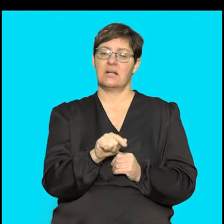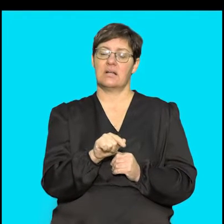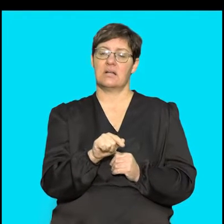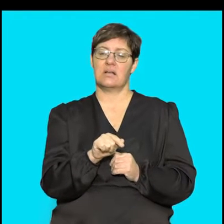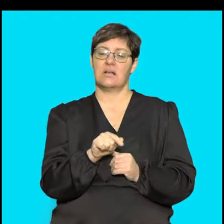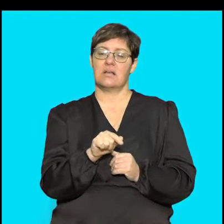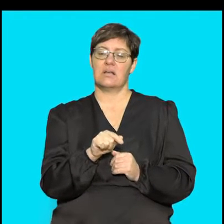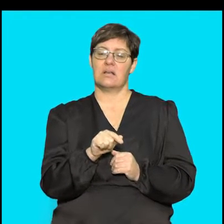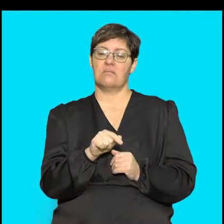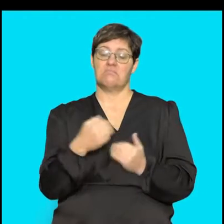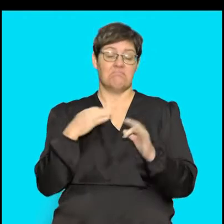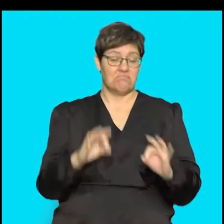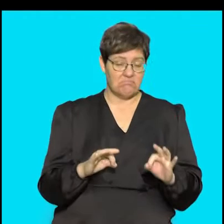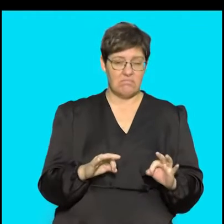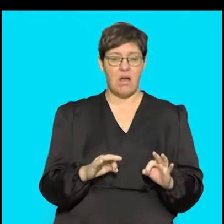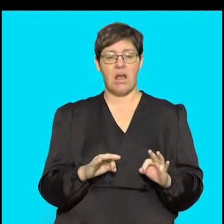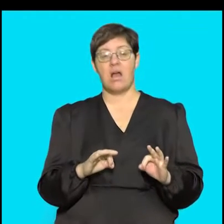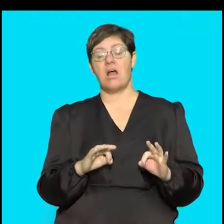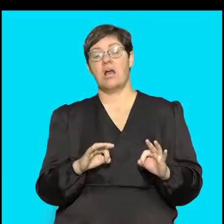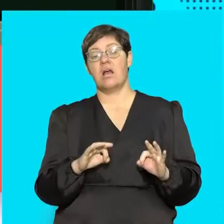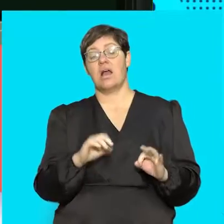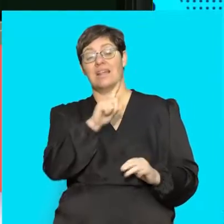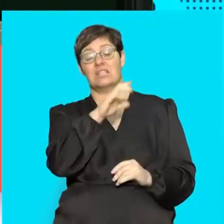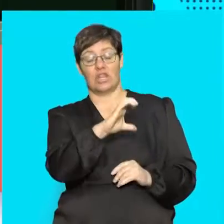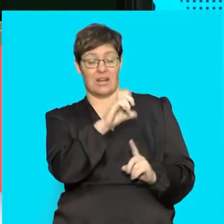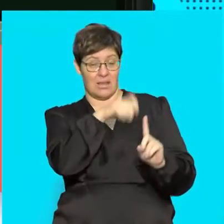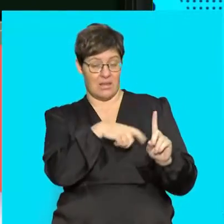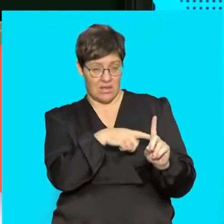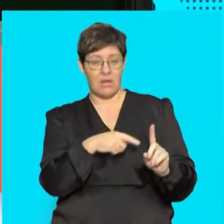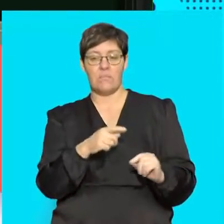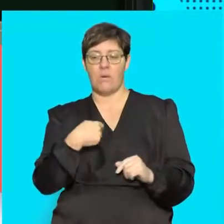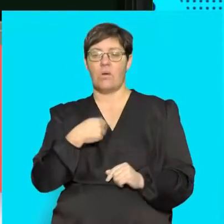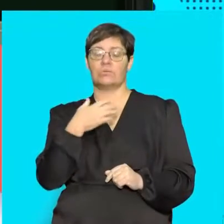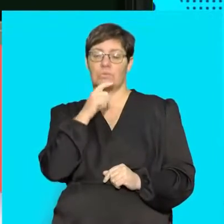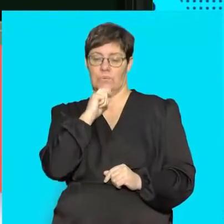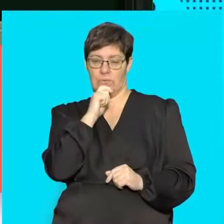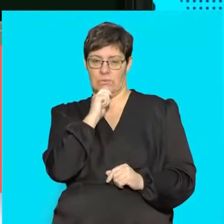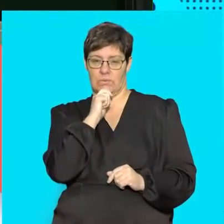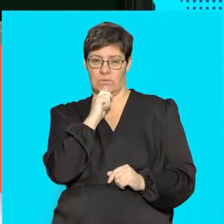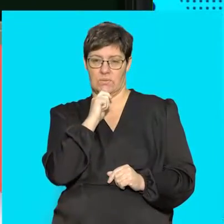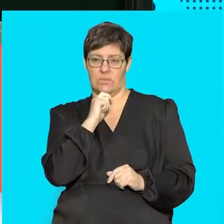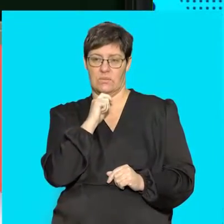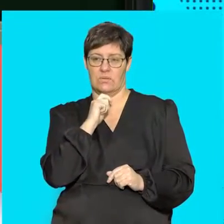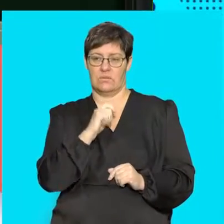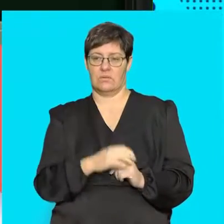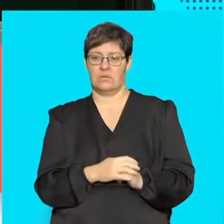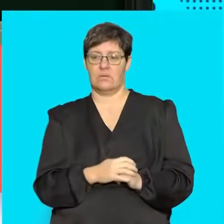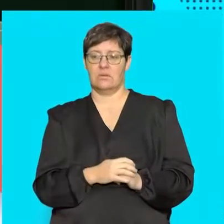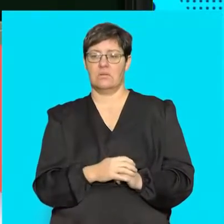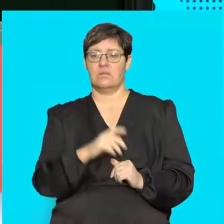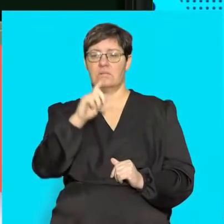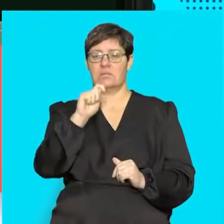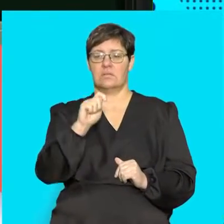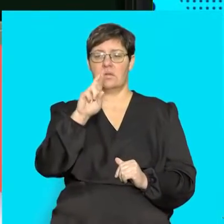safe, when we answer questions on Le Chatelier or equilibrium, we will use, I want to say, we will use